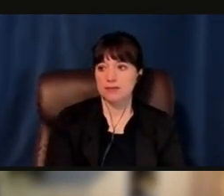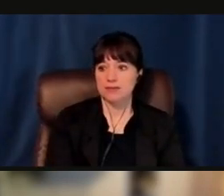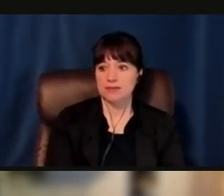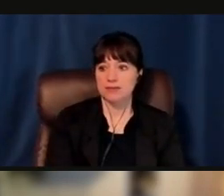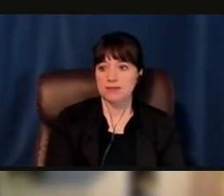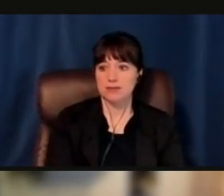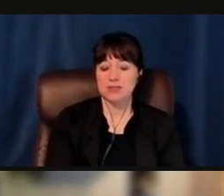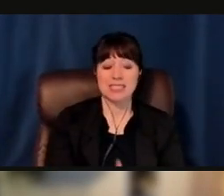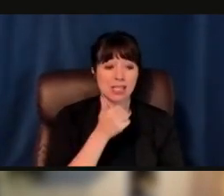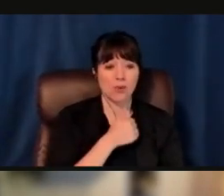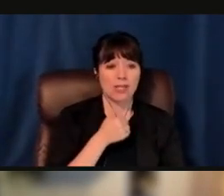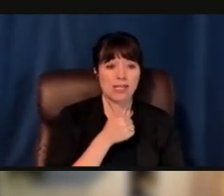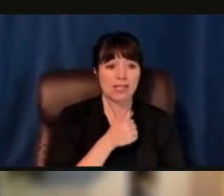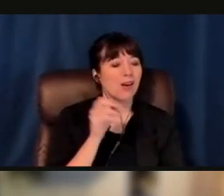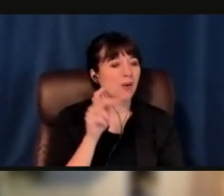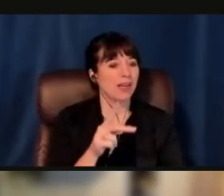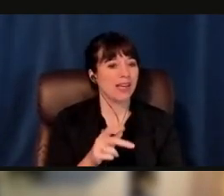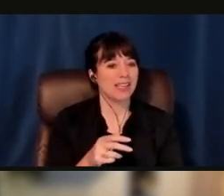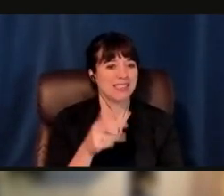Okay. Sorry.